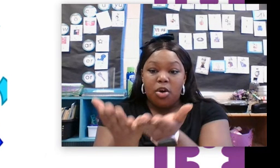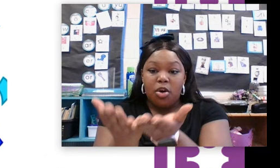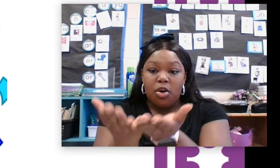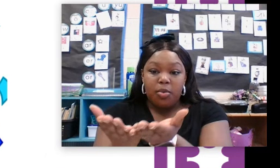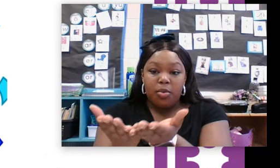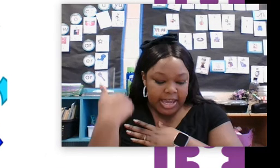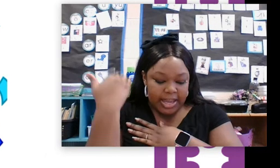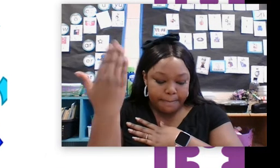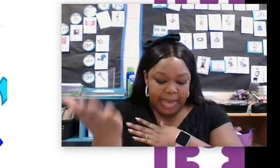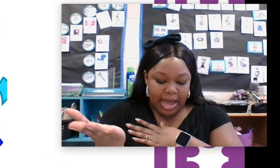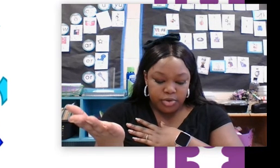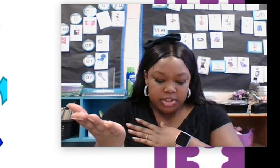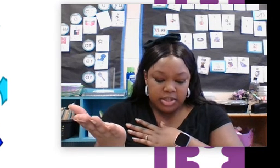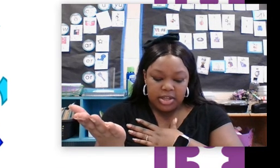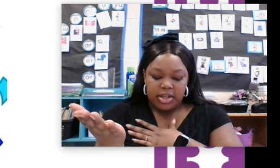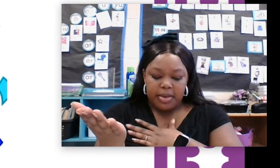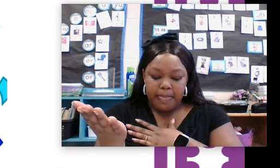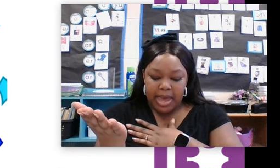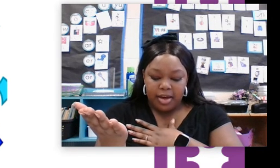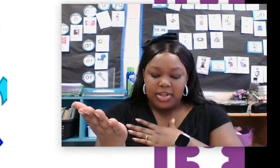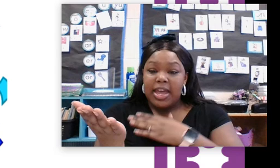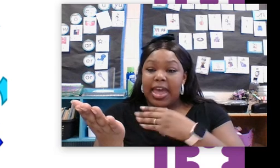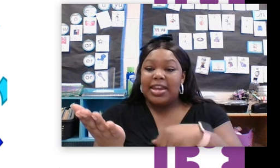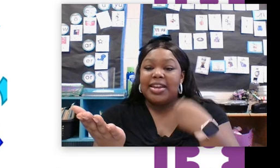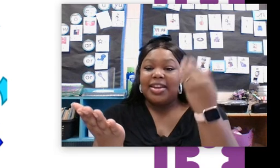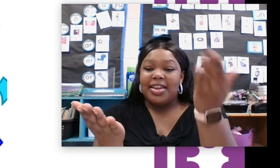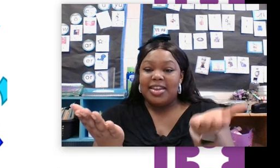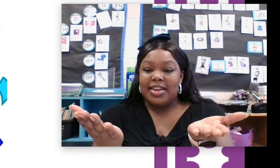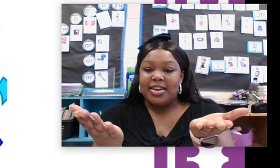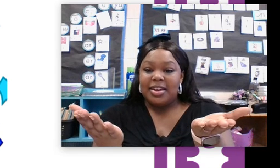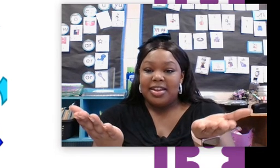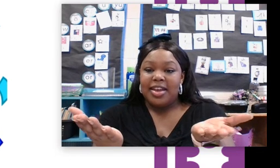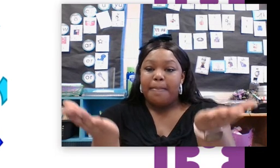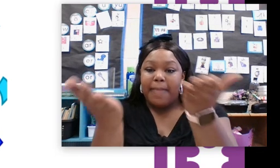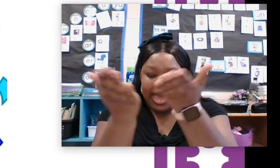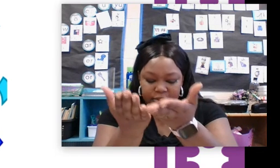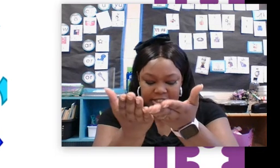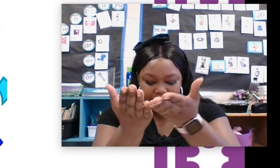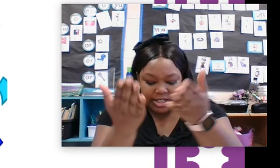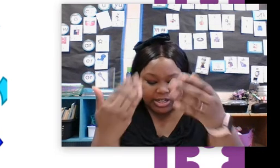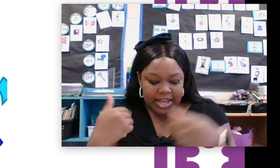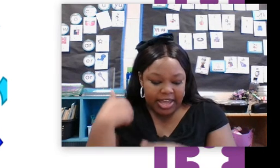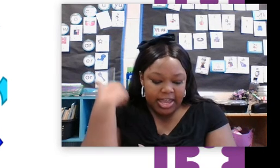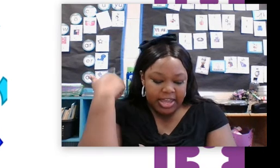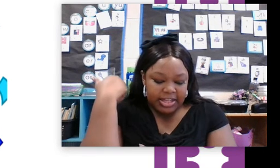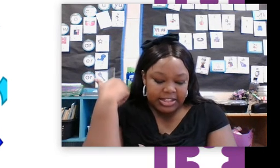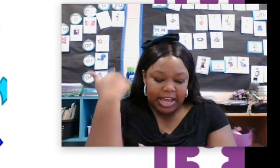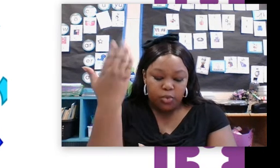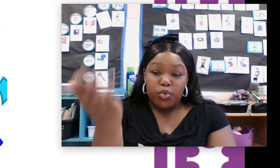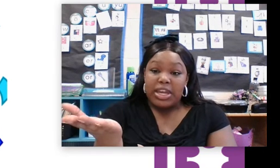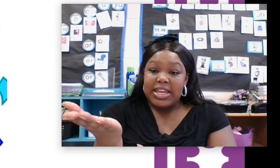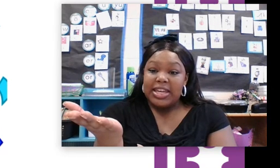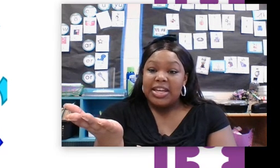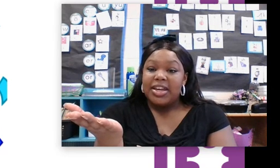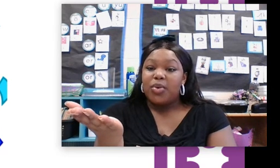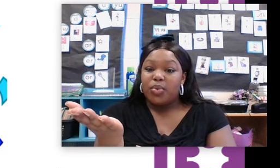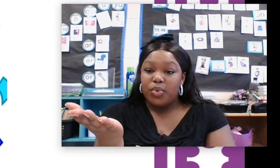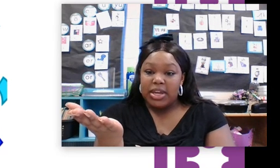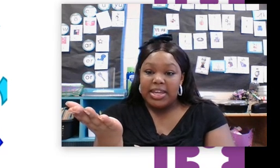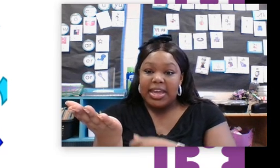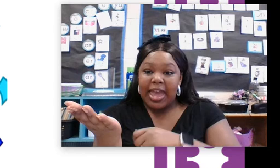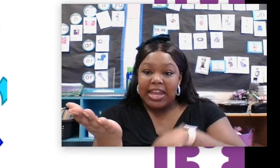Helpful. Say mount. Mount. Add in in. Mountain. Say re.